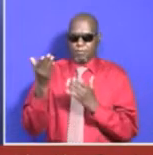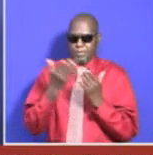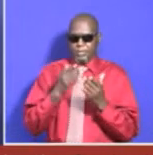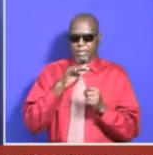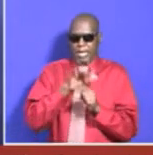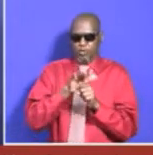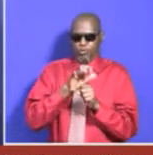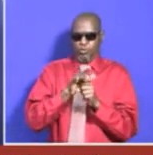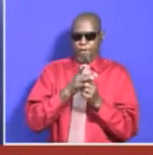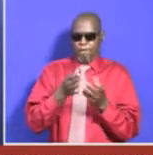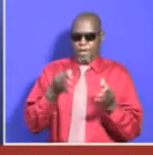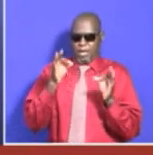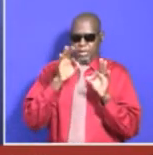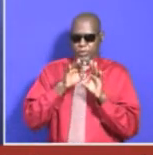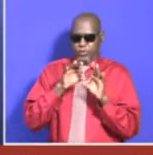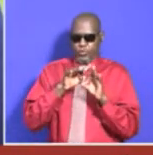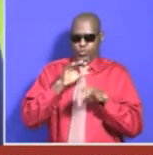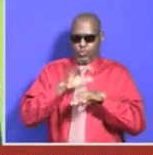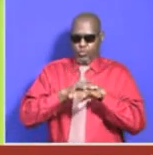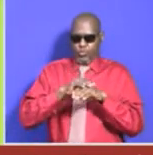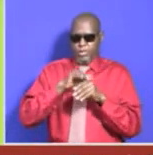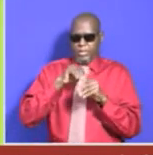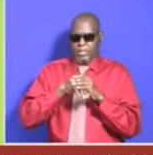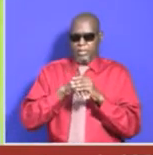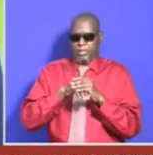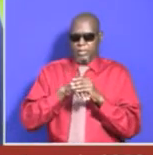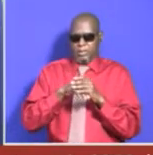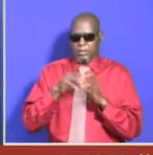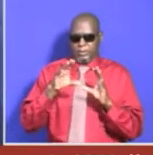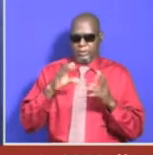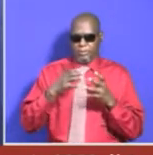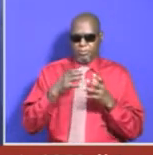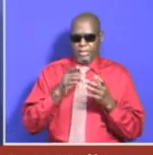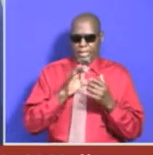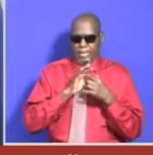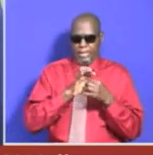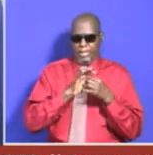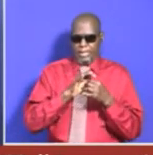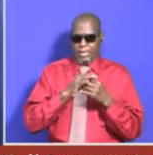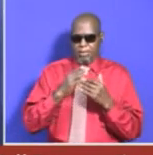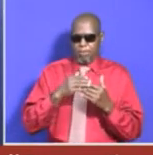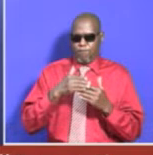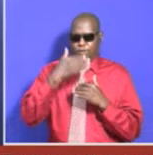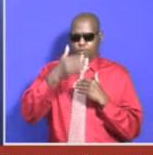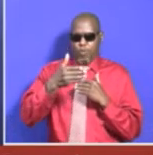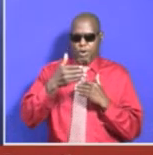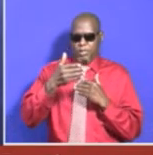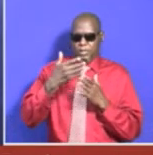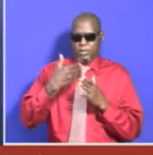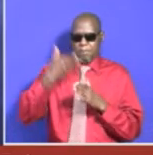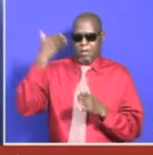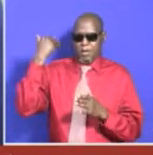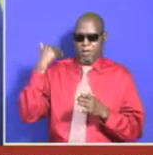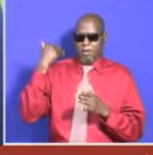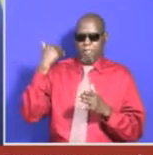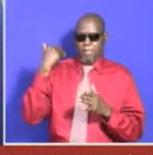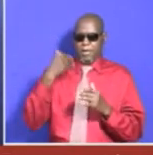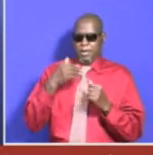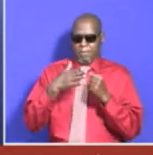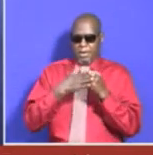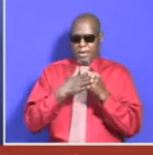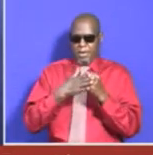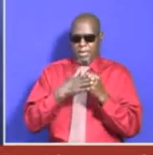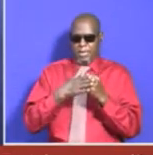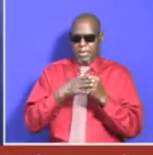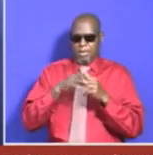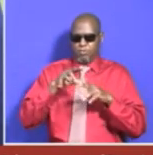flavor in the team, because Asati is a good playmaker and also a link man between the forwards and the backs at his number 9 position. Olukusi at lock and